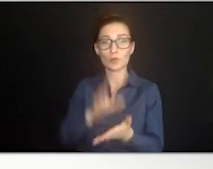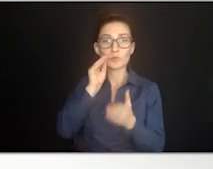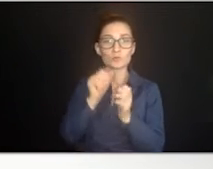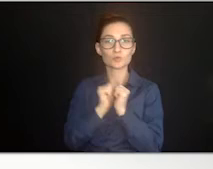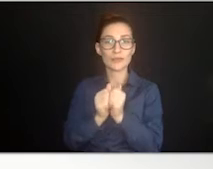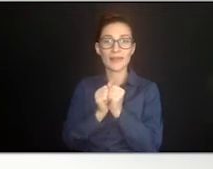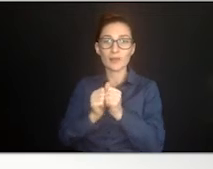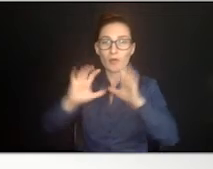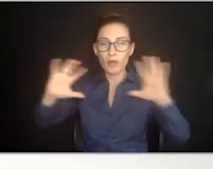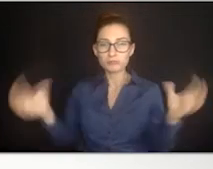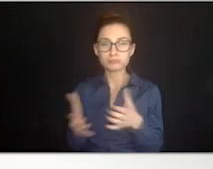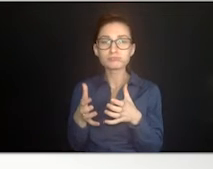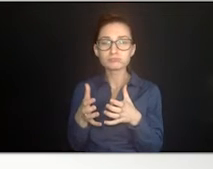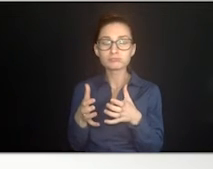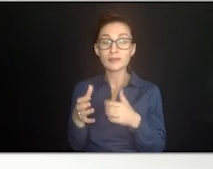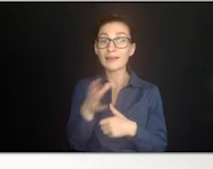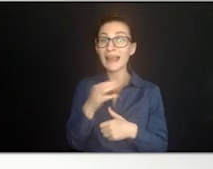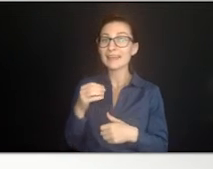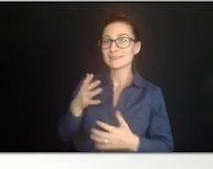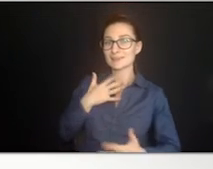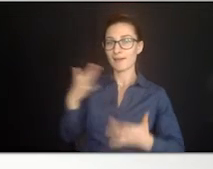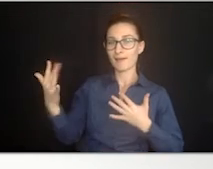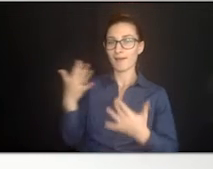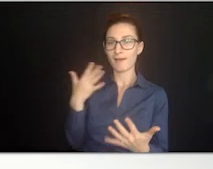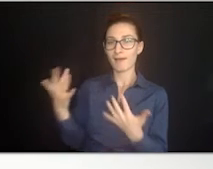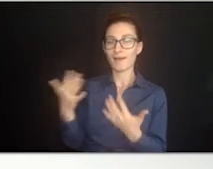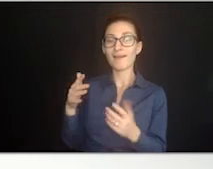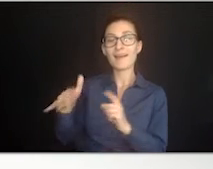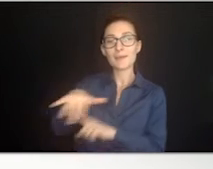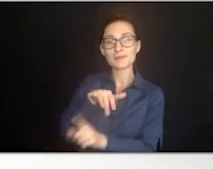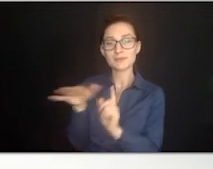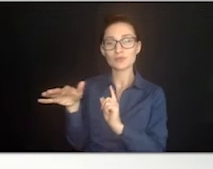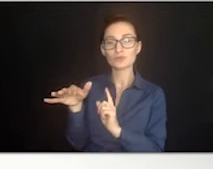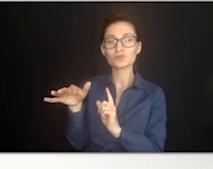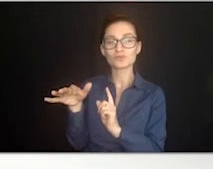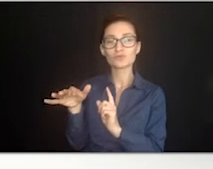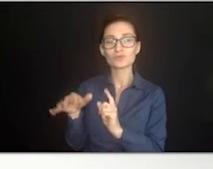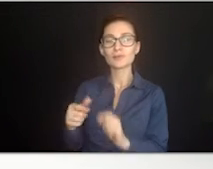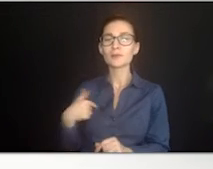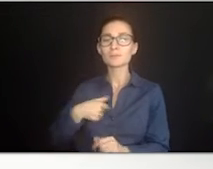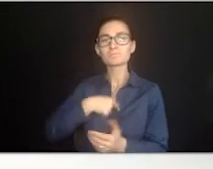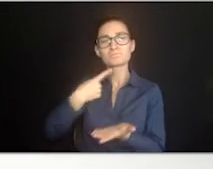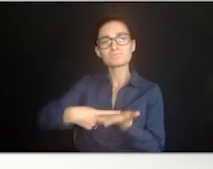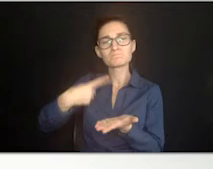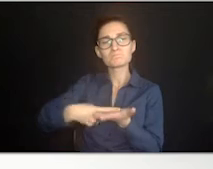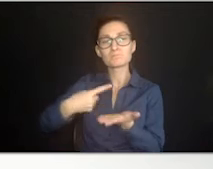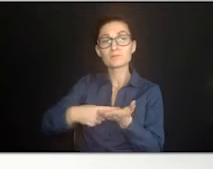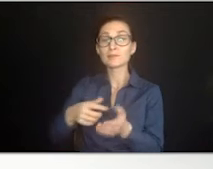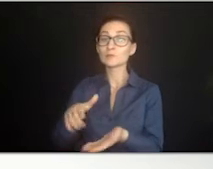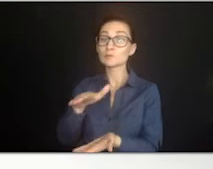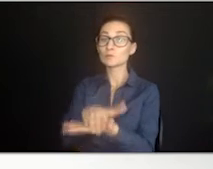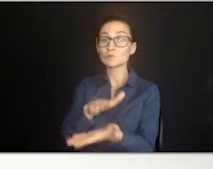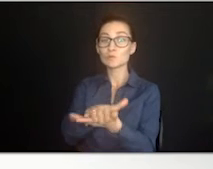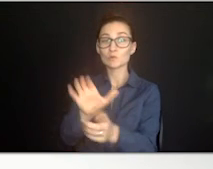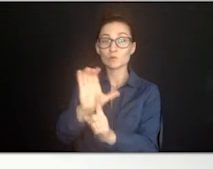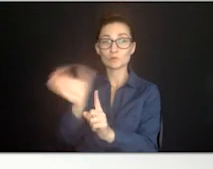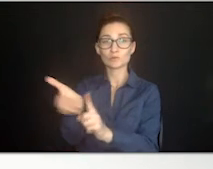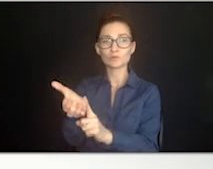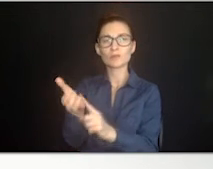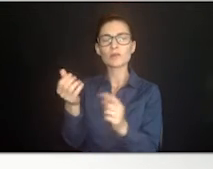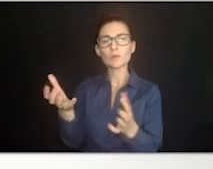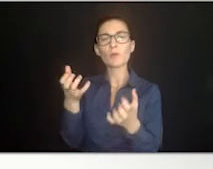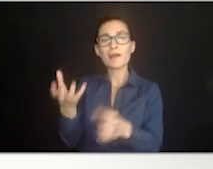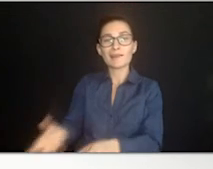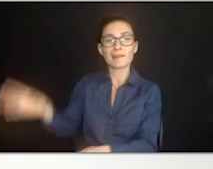And it's an atmosphere too. We talk about school culture, and we want that inclusive school culture,